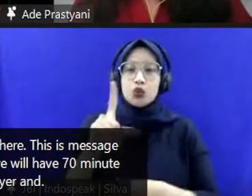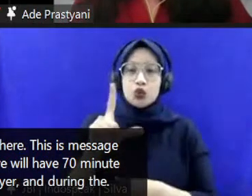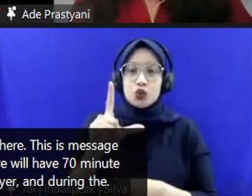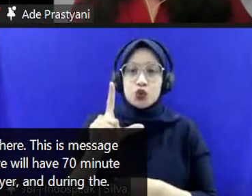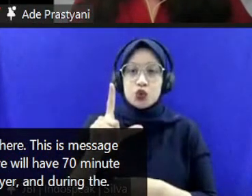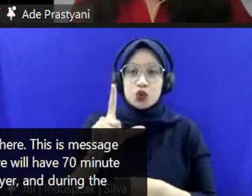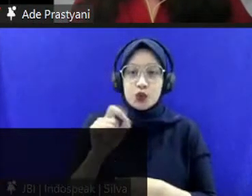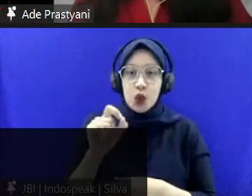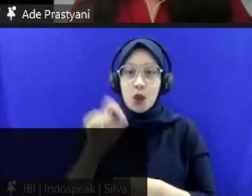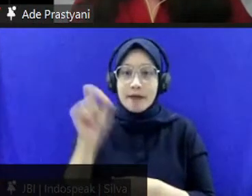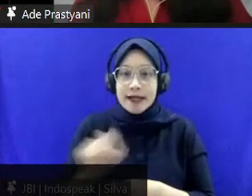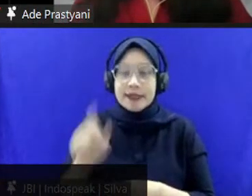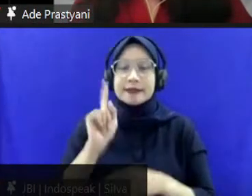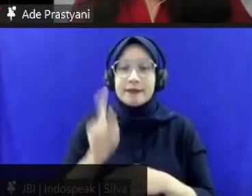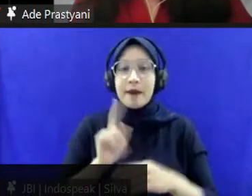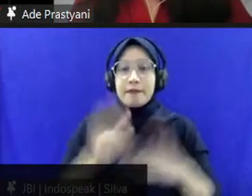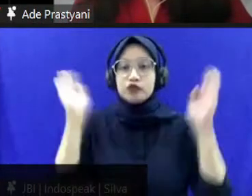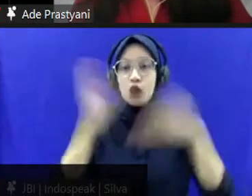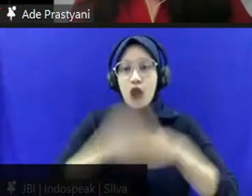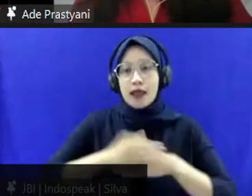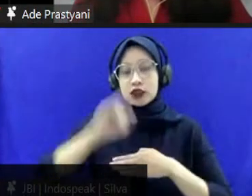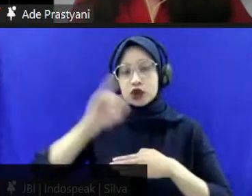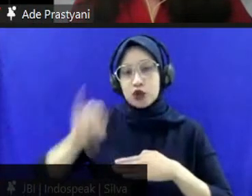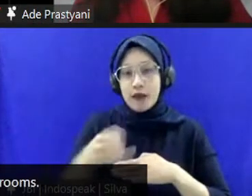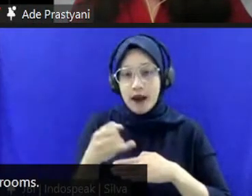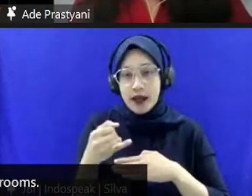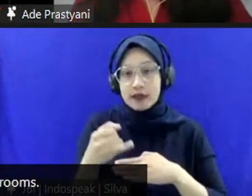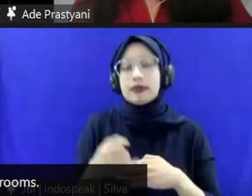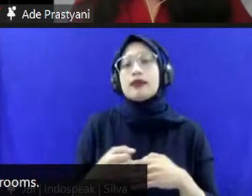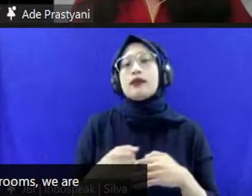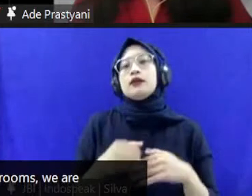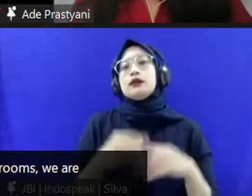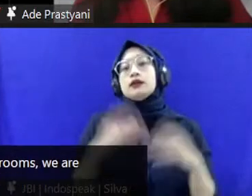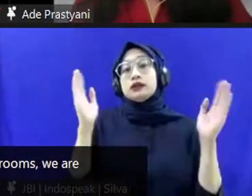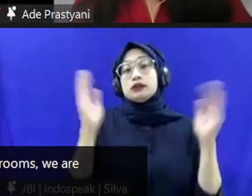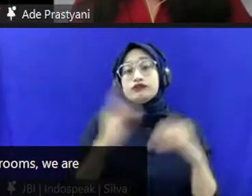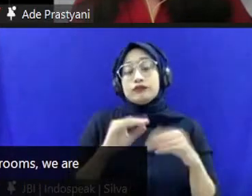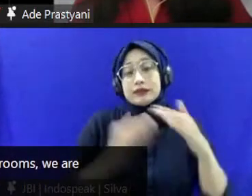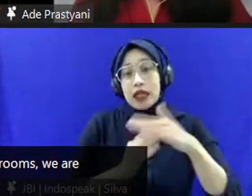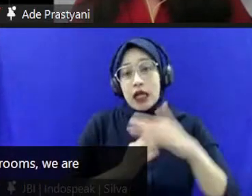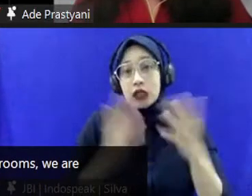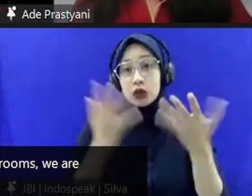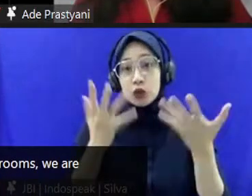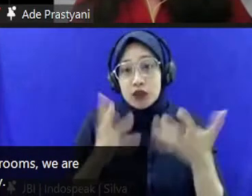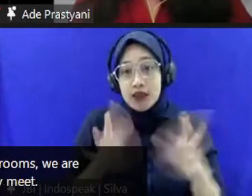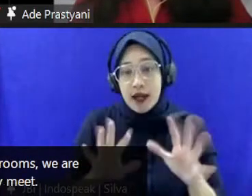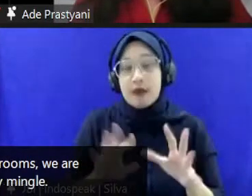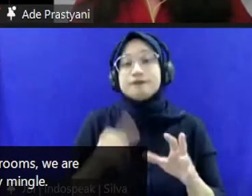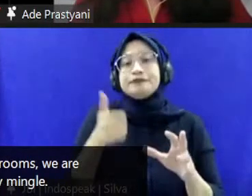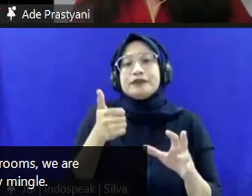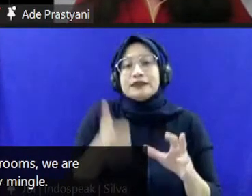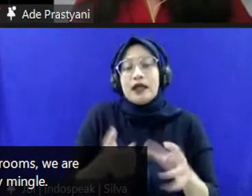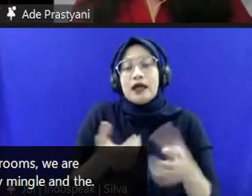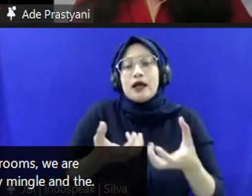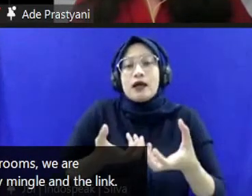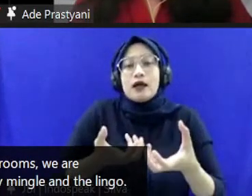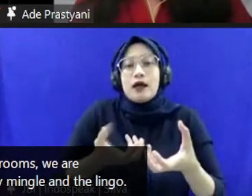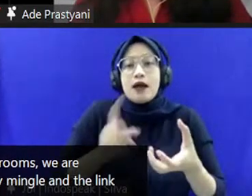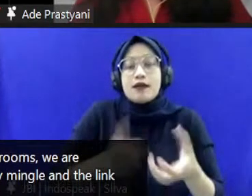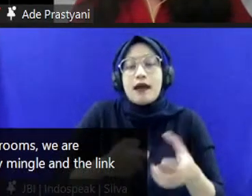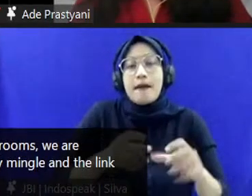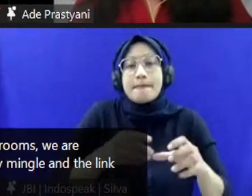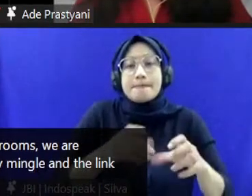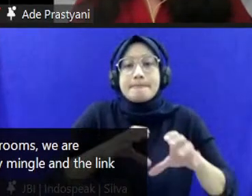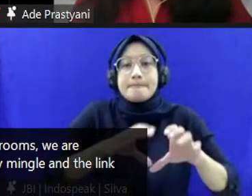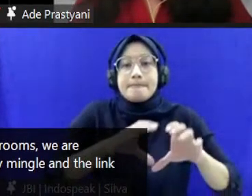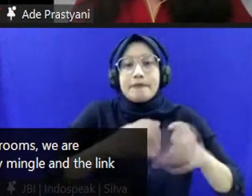the break will be, there are several breakout rooms where speakers and attendees can virtually mingle. And the link will be